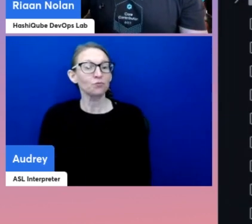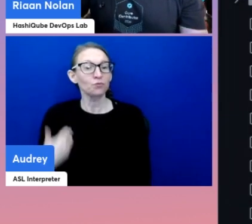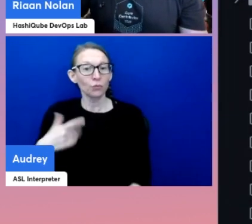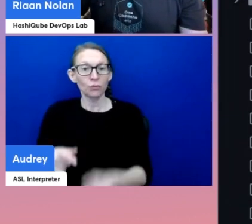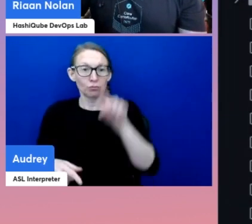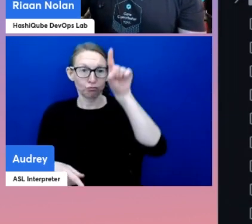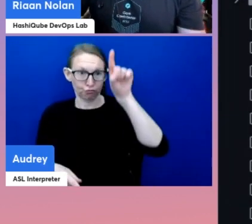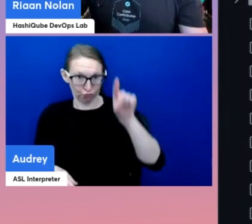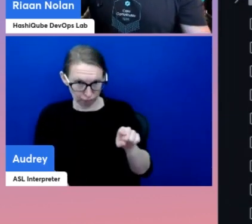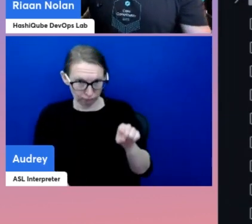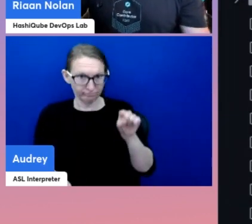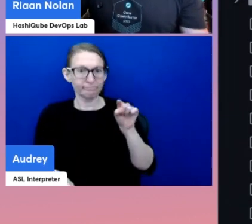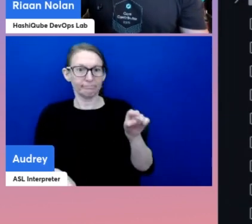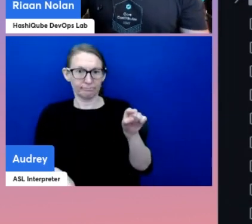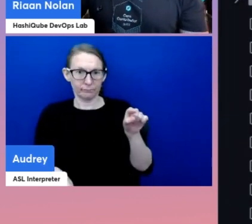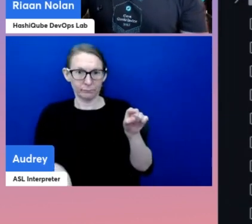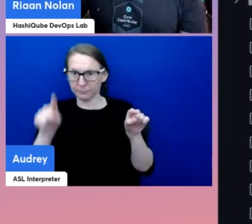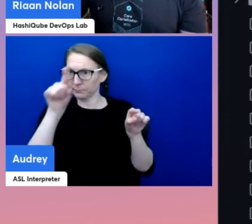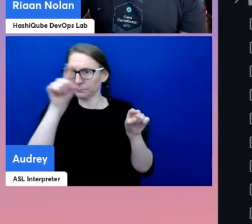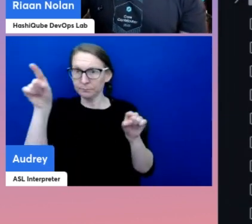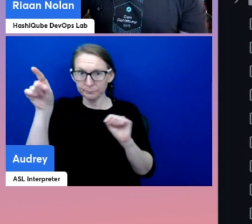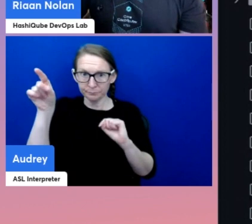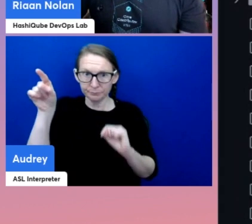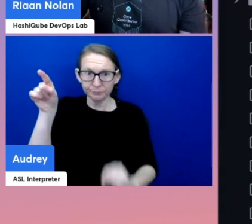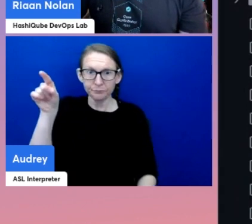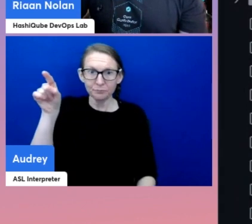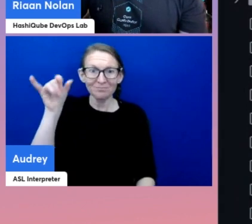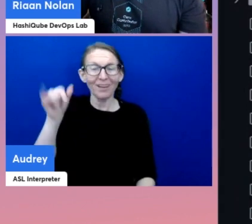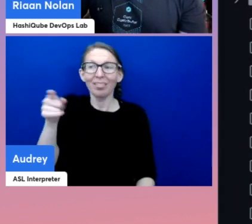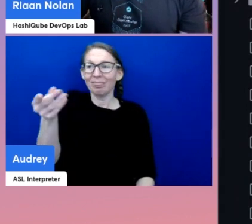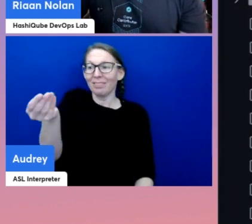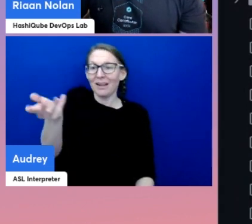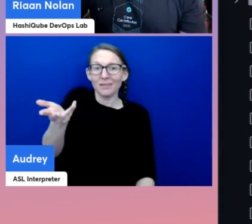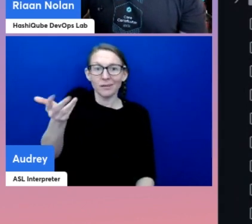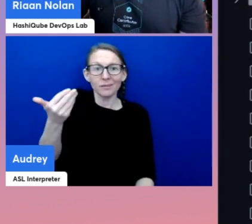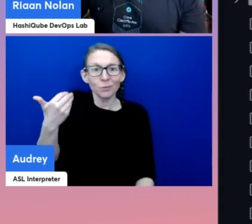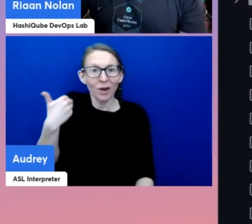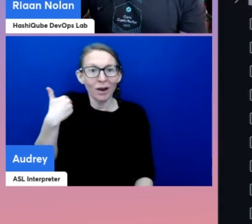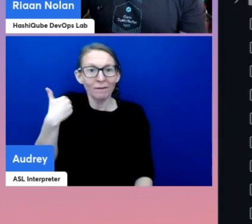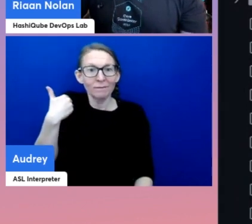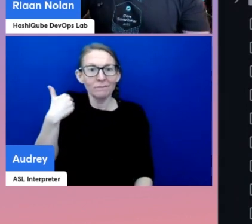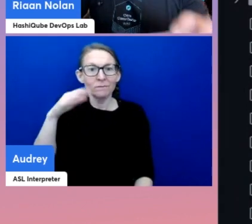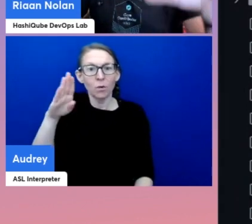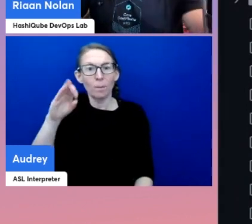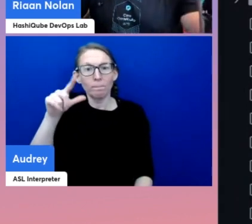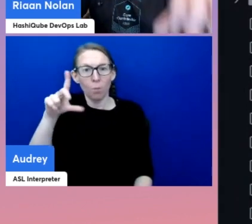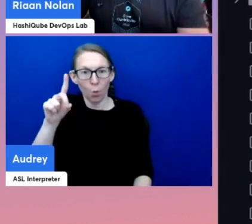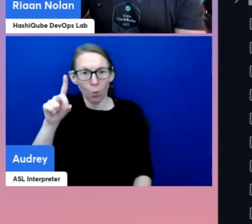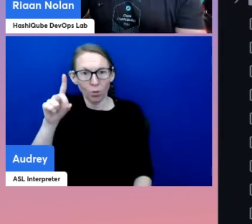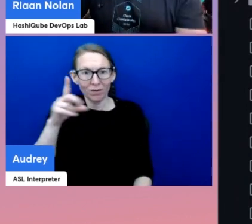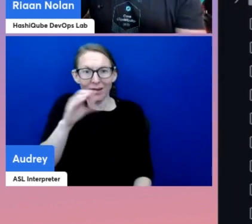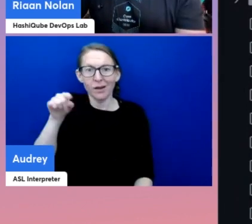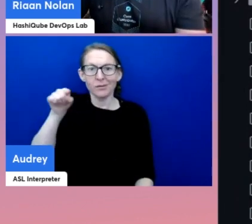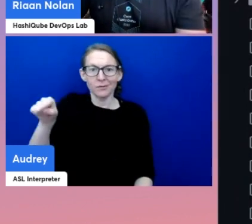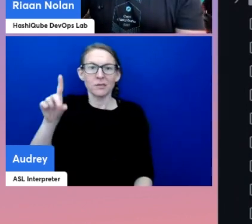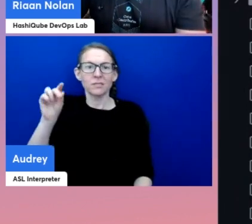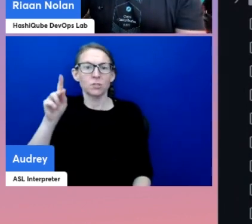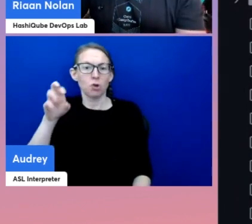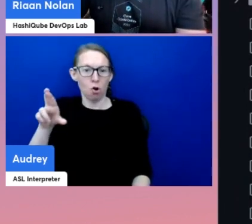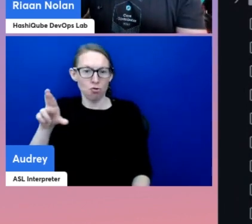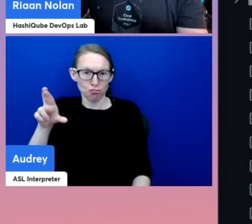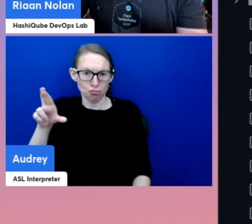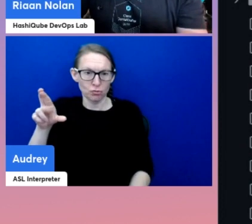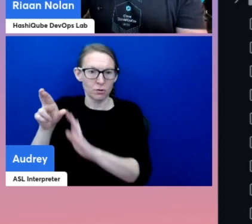file, this simply tells us that we have a build context and the Docker file is in the current